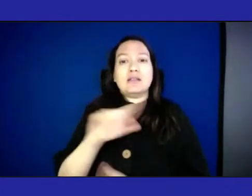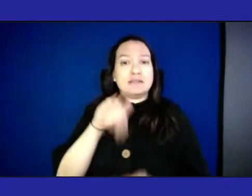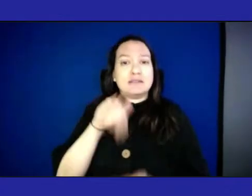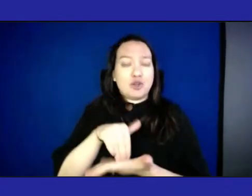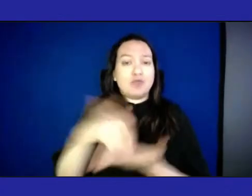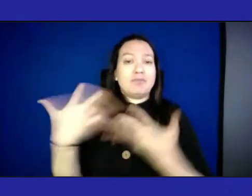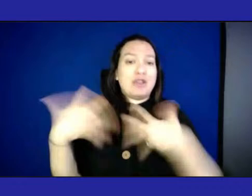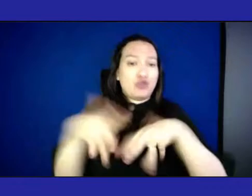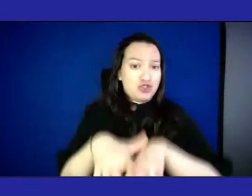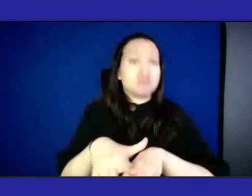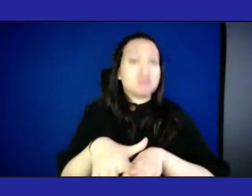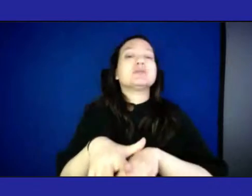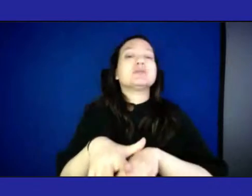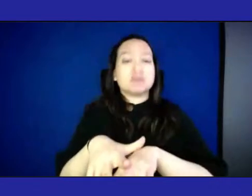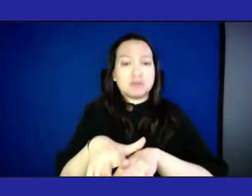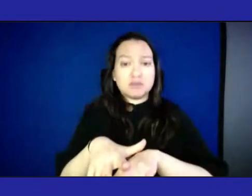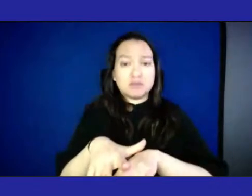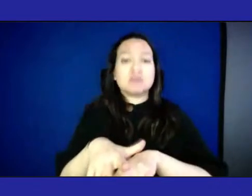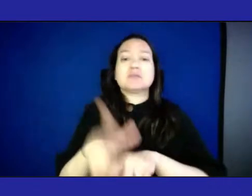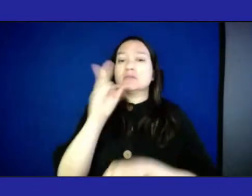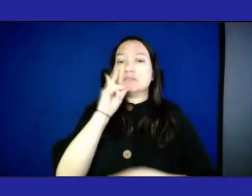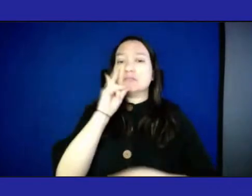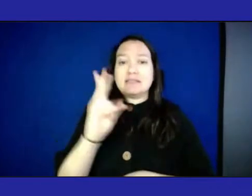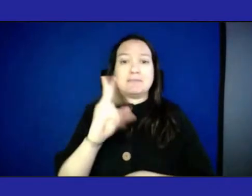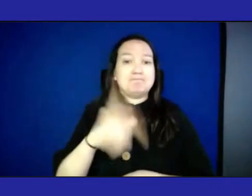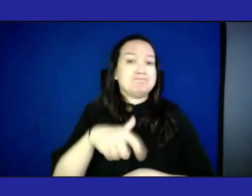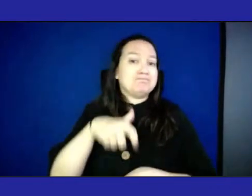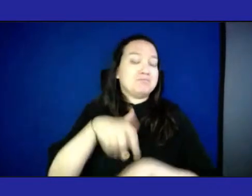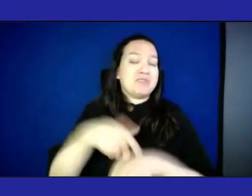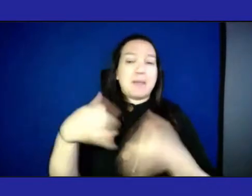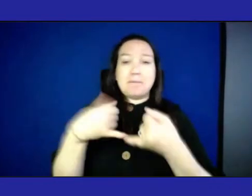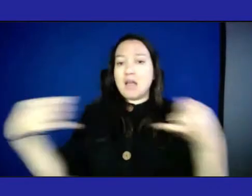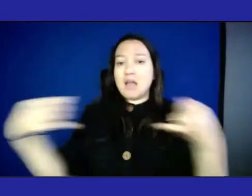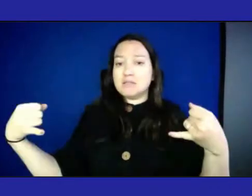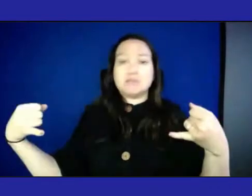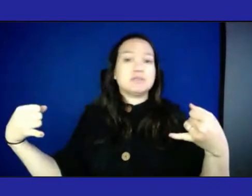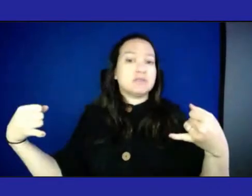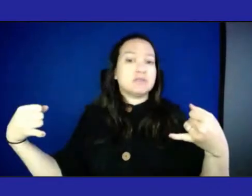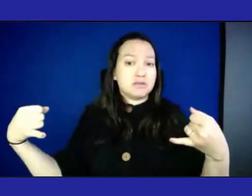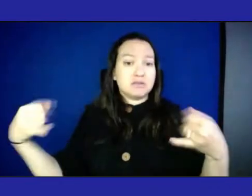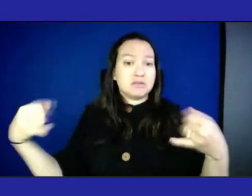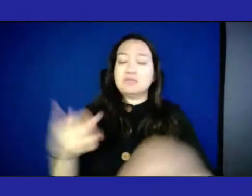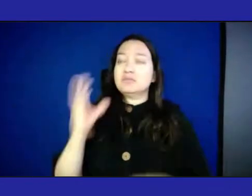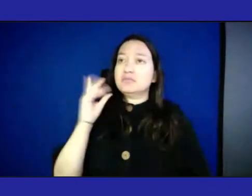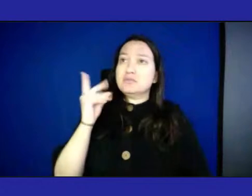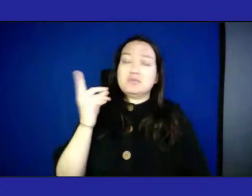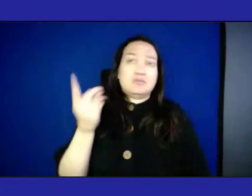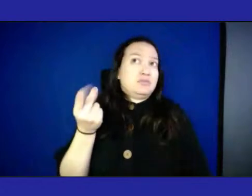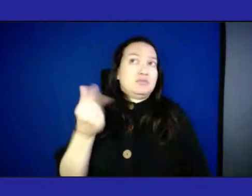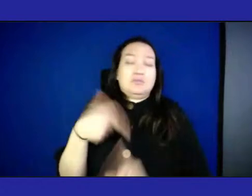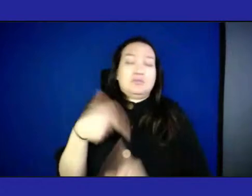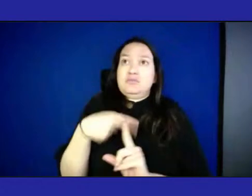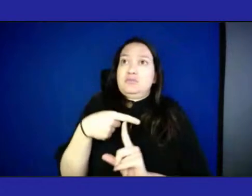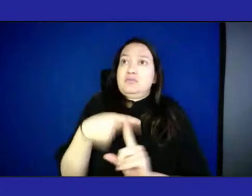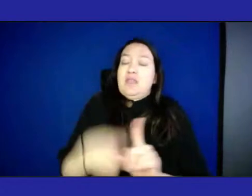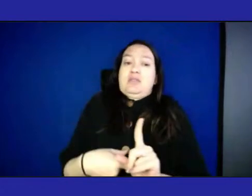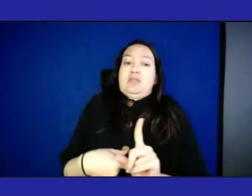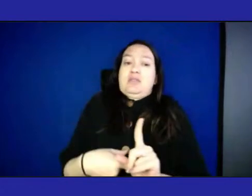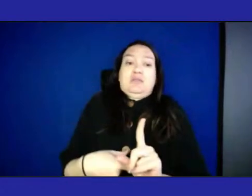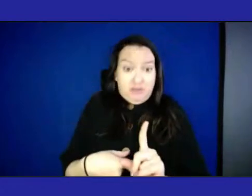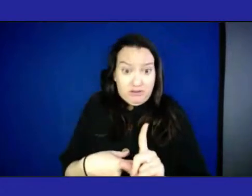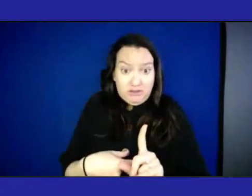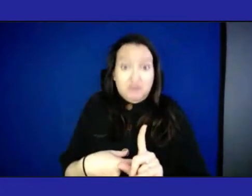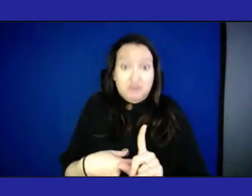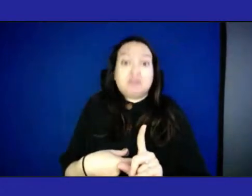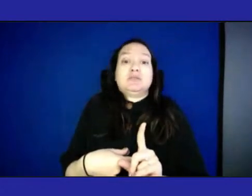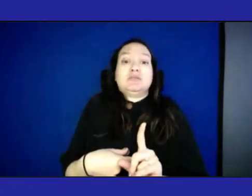have, you can see that our timeline is, very fast approaching next month. I will say that we have made a